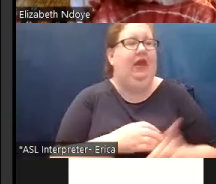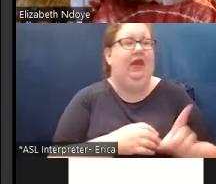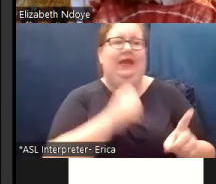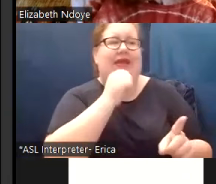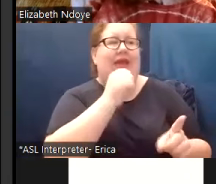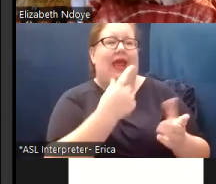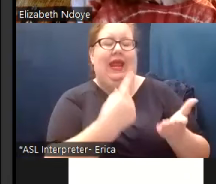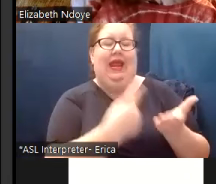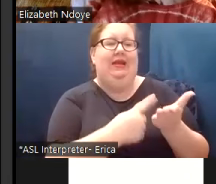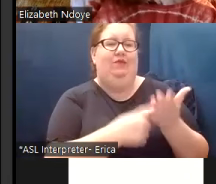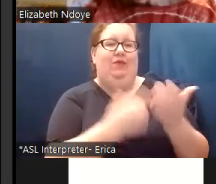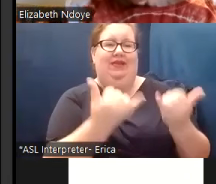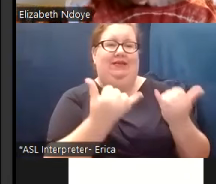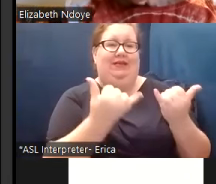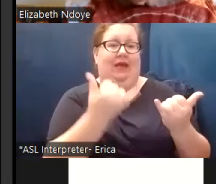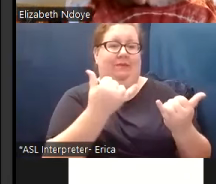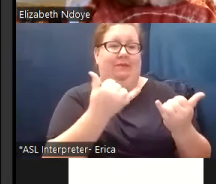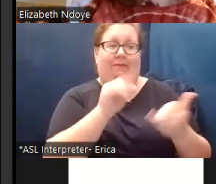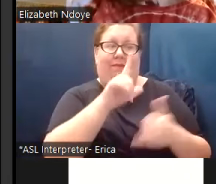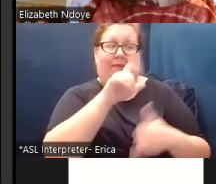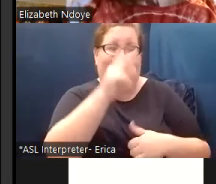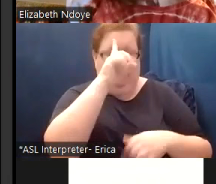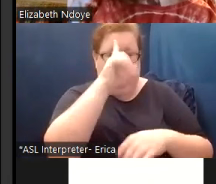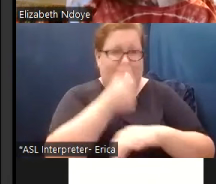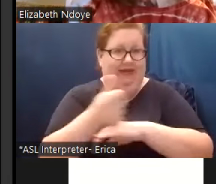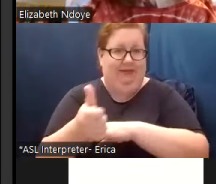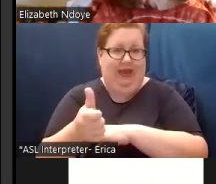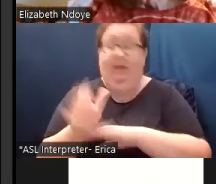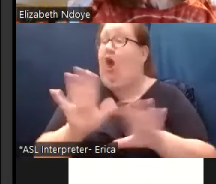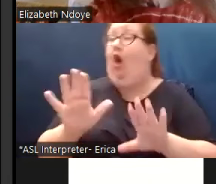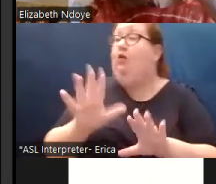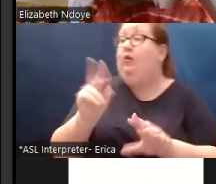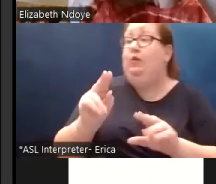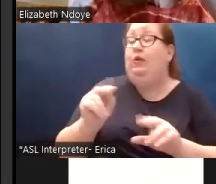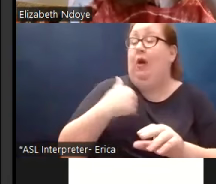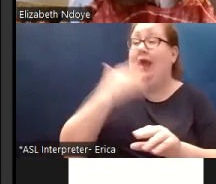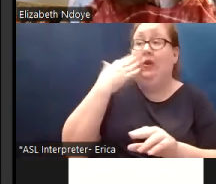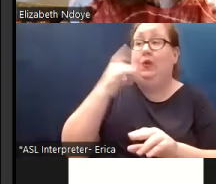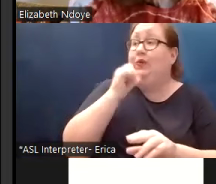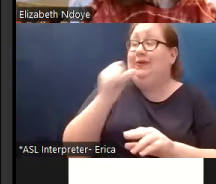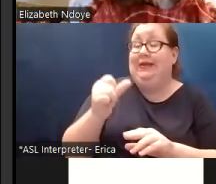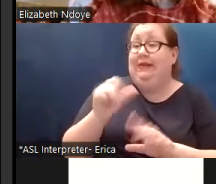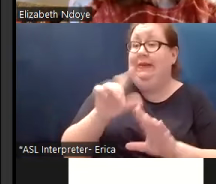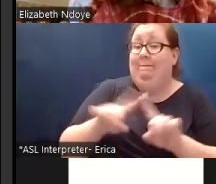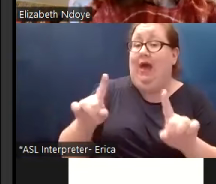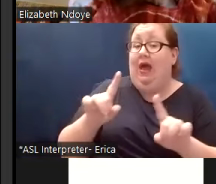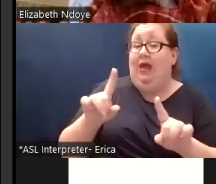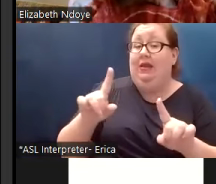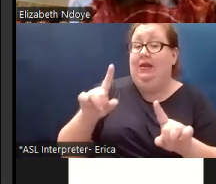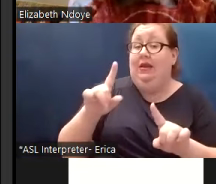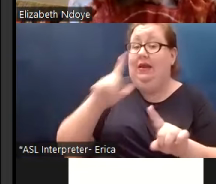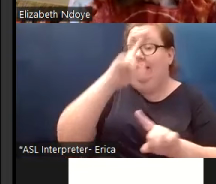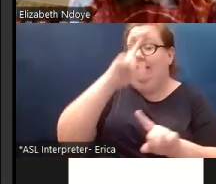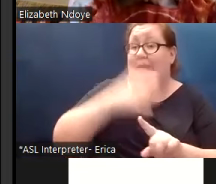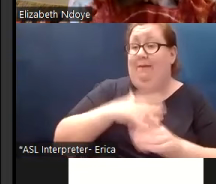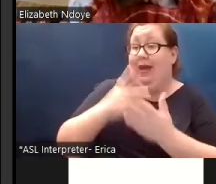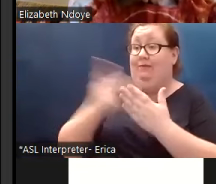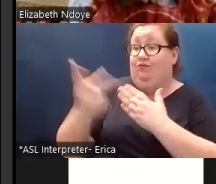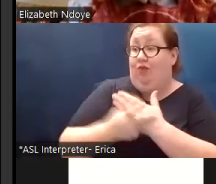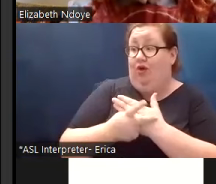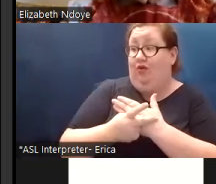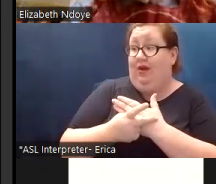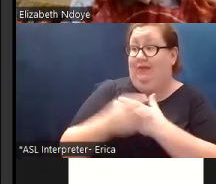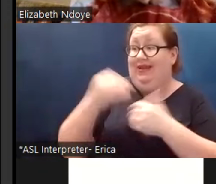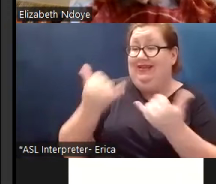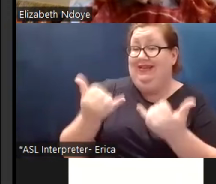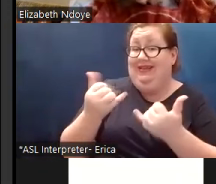up, Alan, to place blame. I know you didn't, but this is since all my about, program is in site